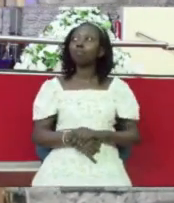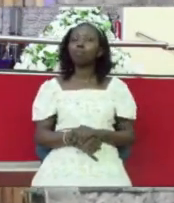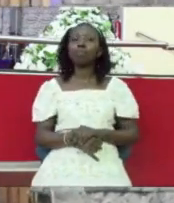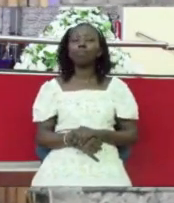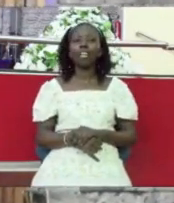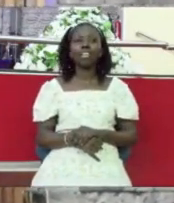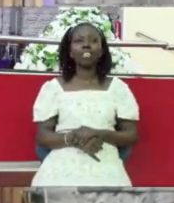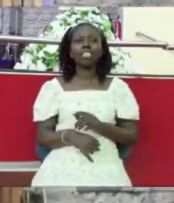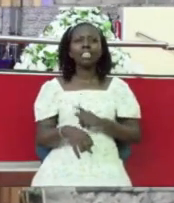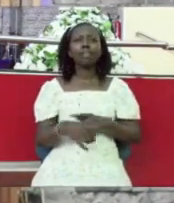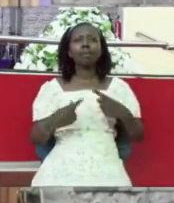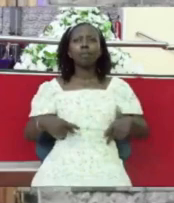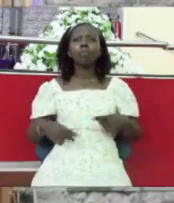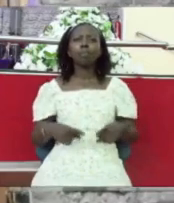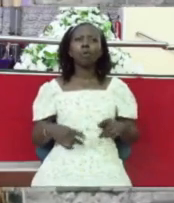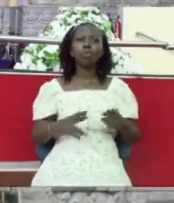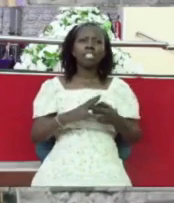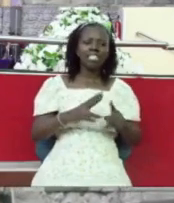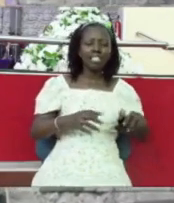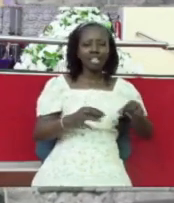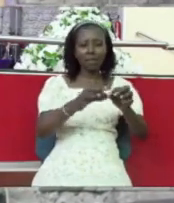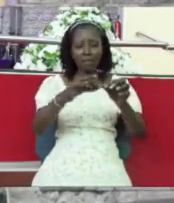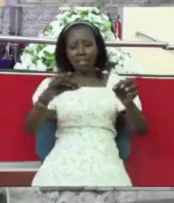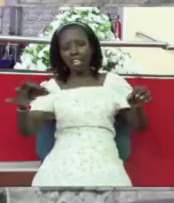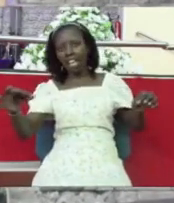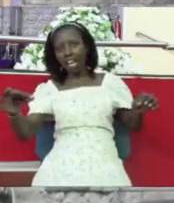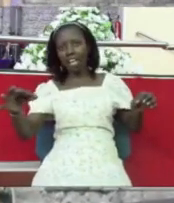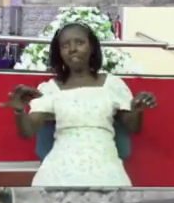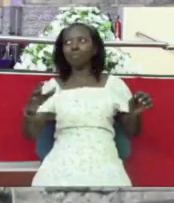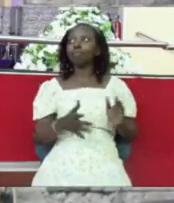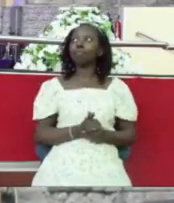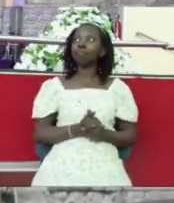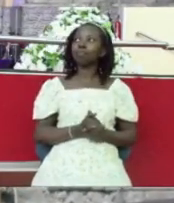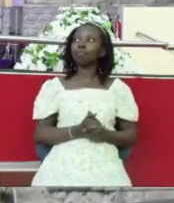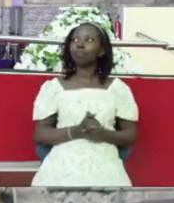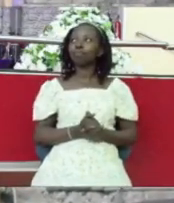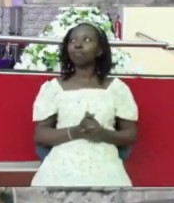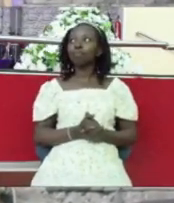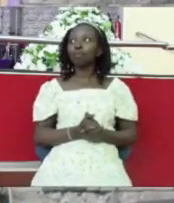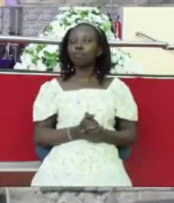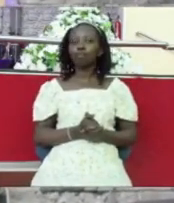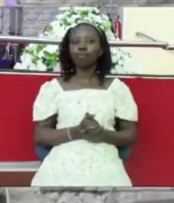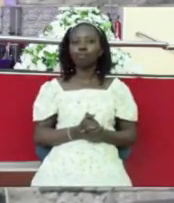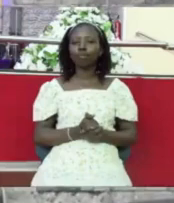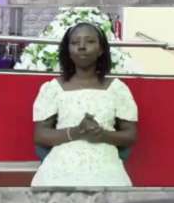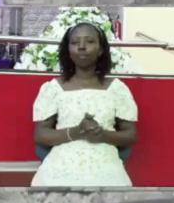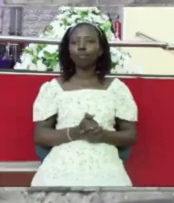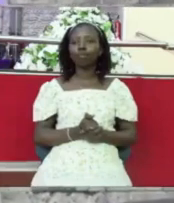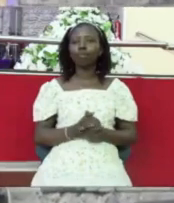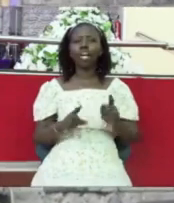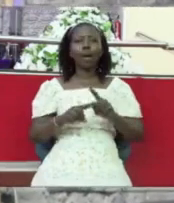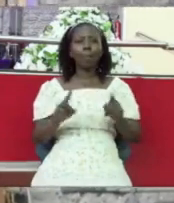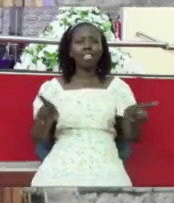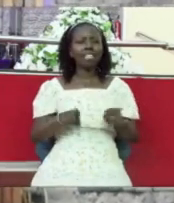place where people became a bit more civilized. They started queuing. Na watu wakawa na heshima kiasi, wakawa wangwana kiasi, wakaanza kupiga. But even with